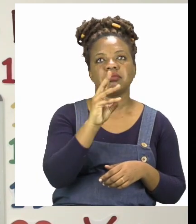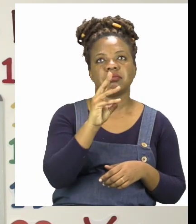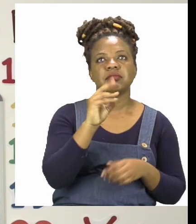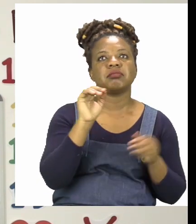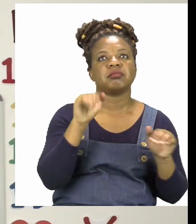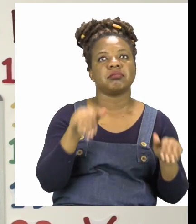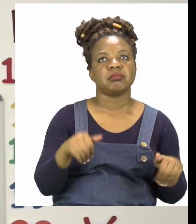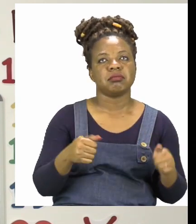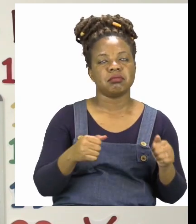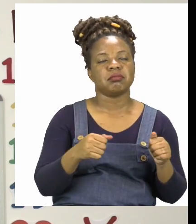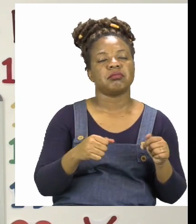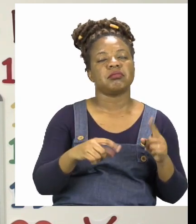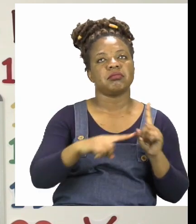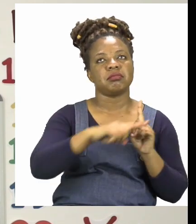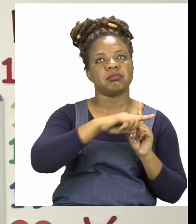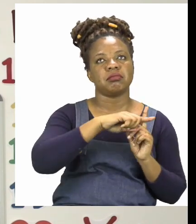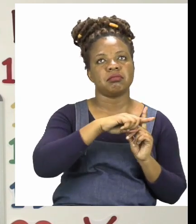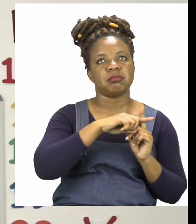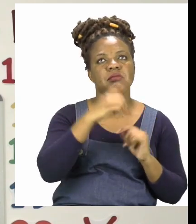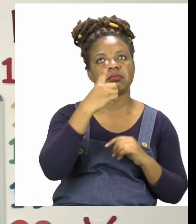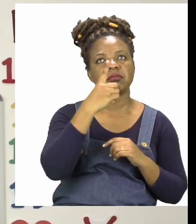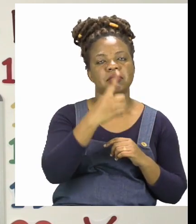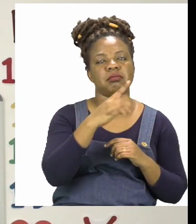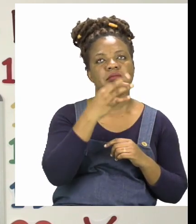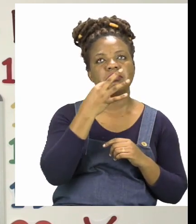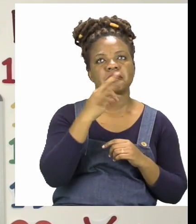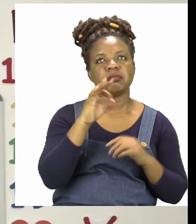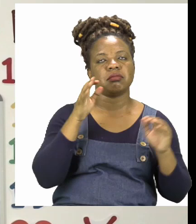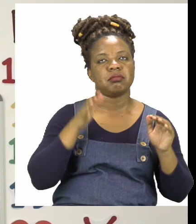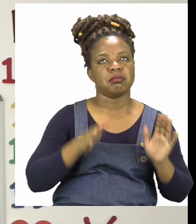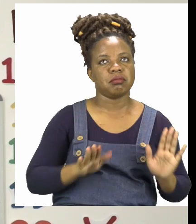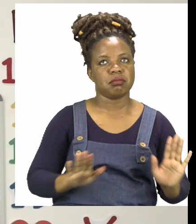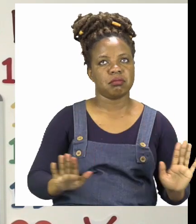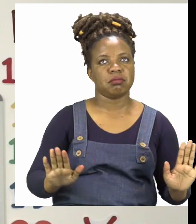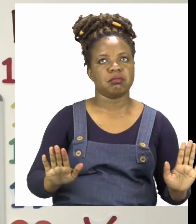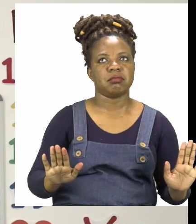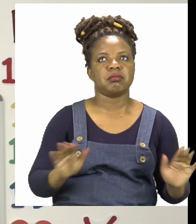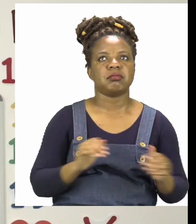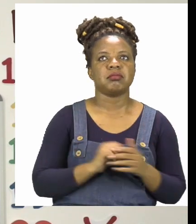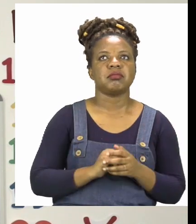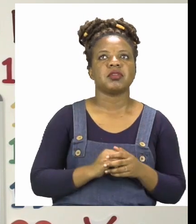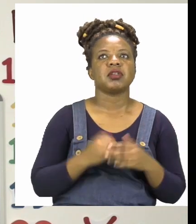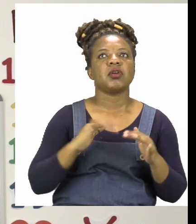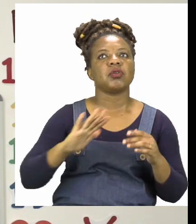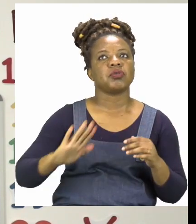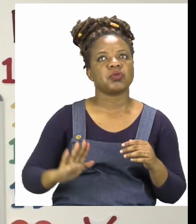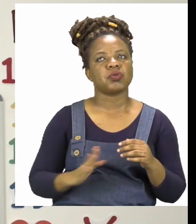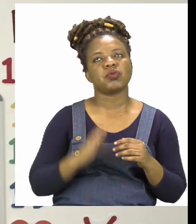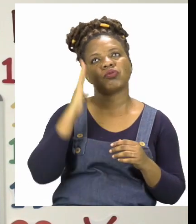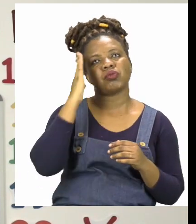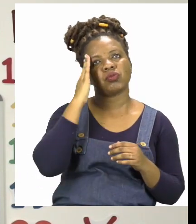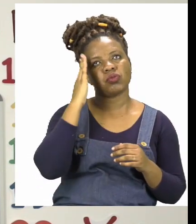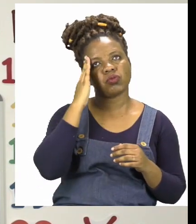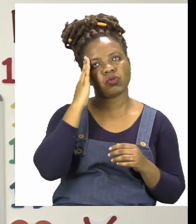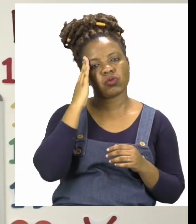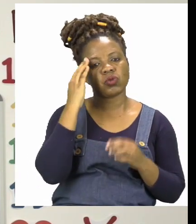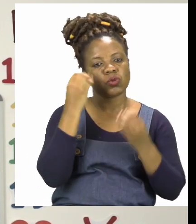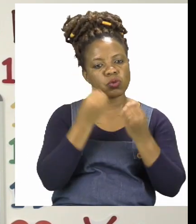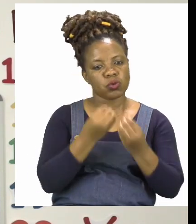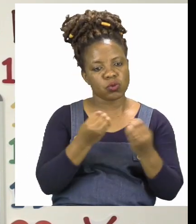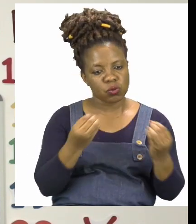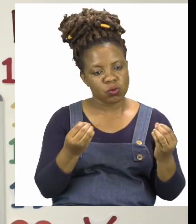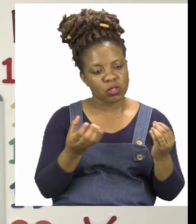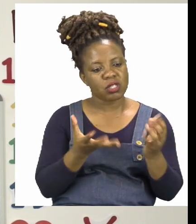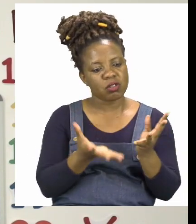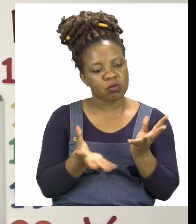plus 19 girls, because we want to find out how many children they are all together.